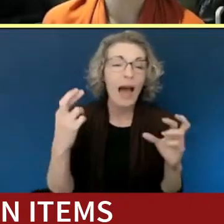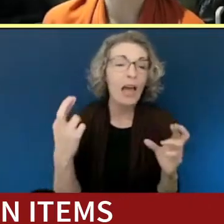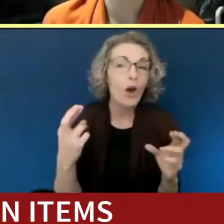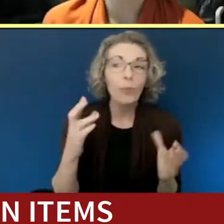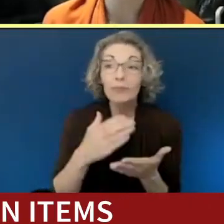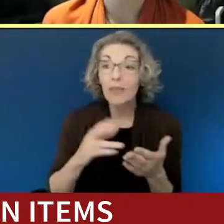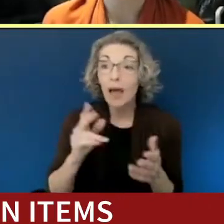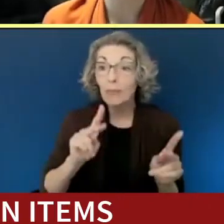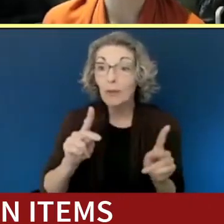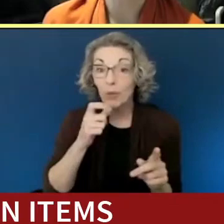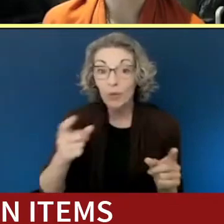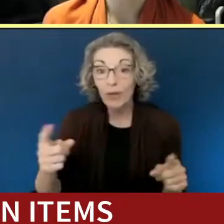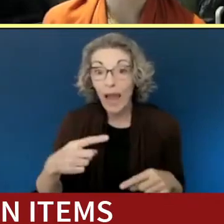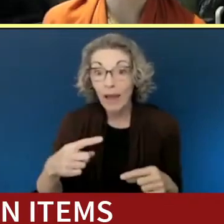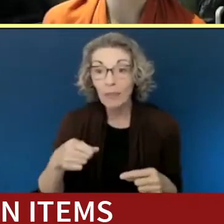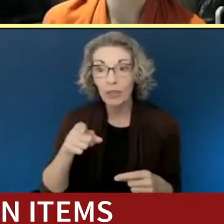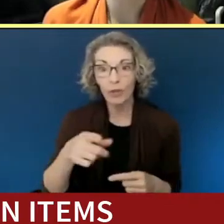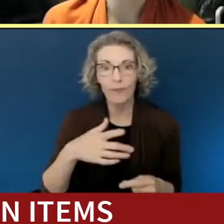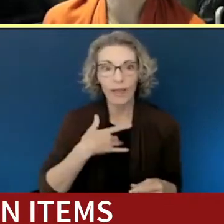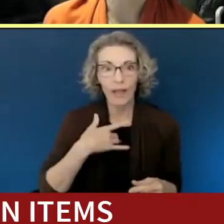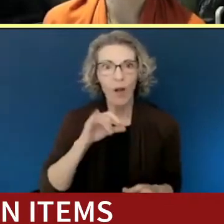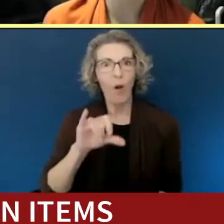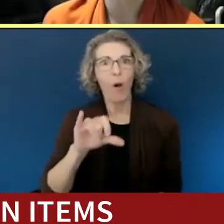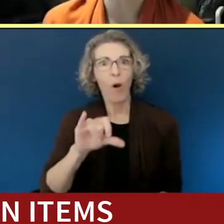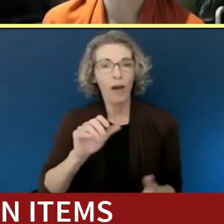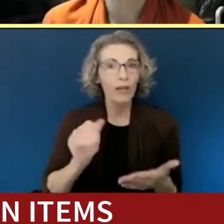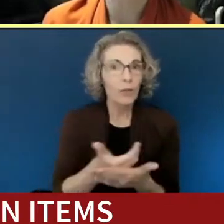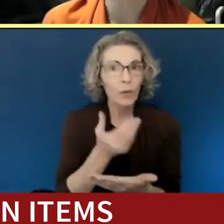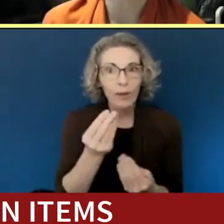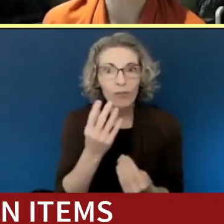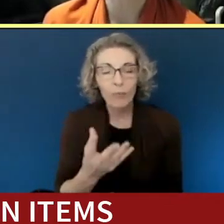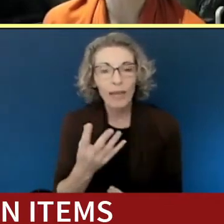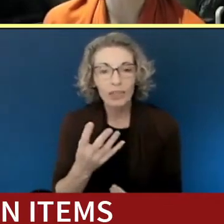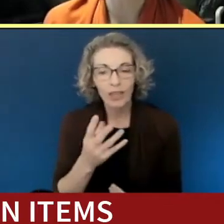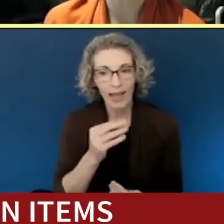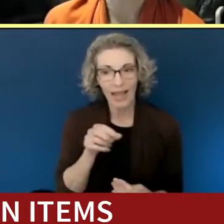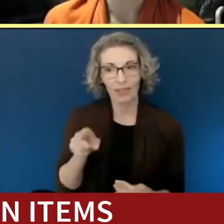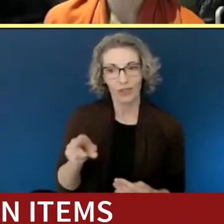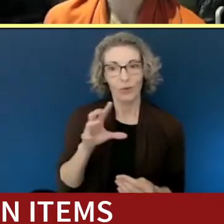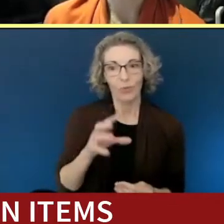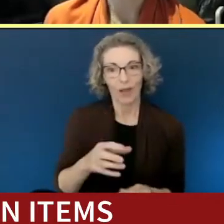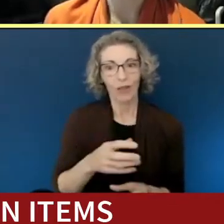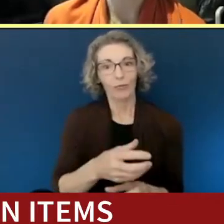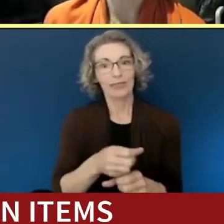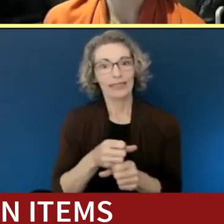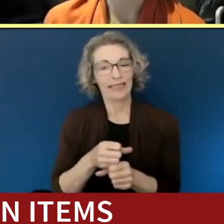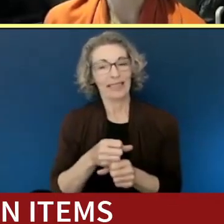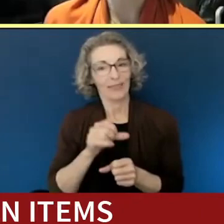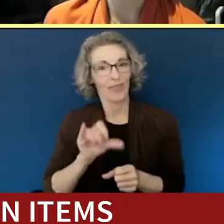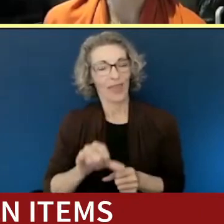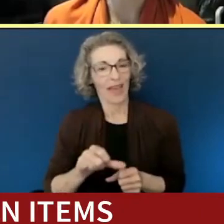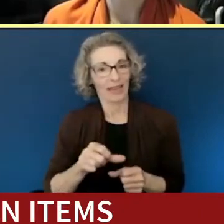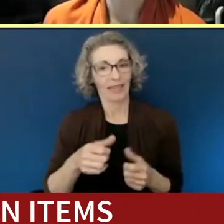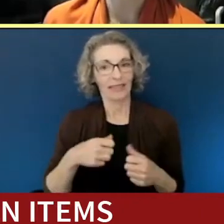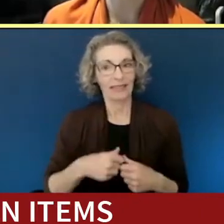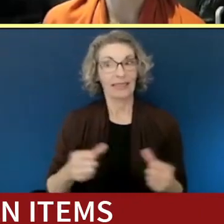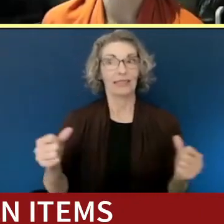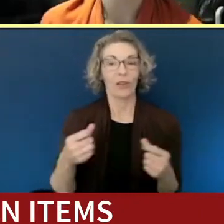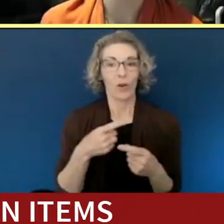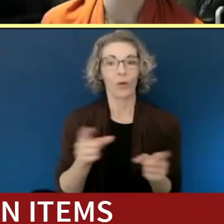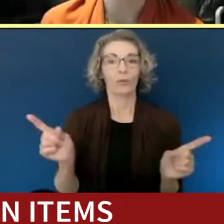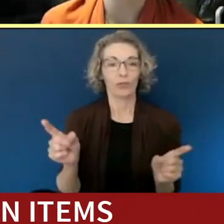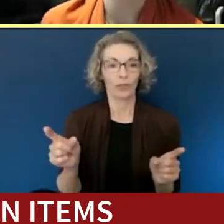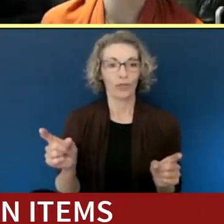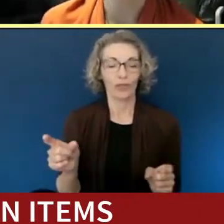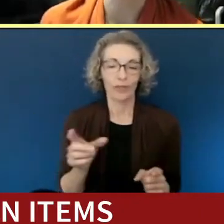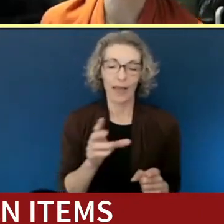of this was like brand new, and who will be those recipients of disclosure. And well,